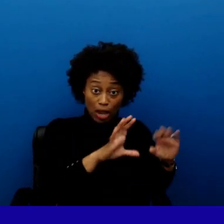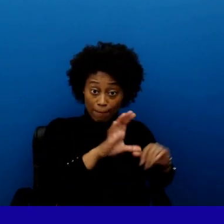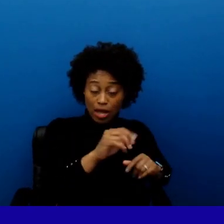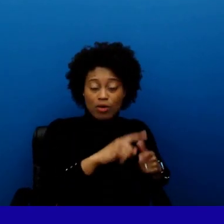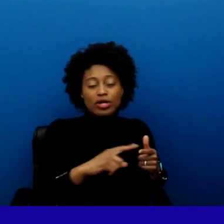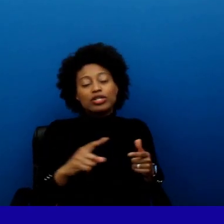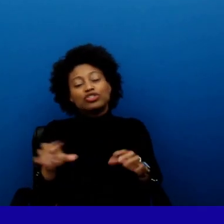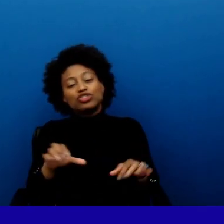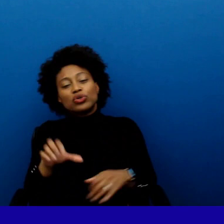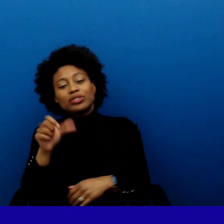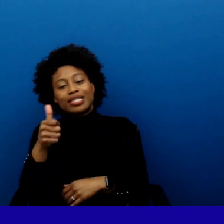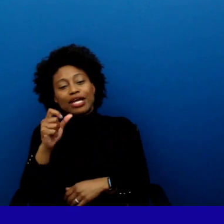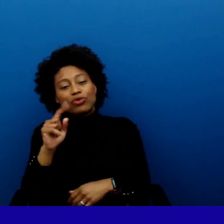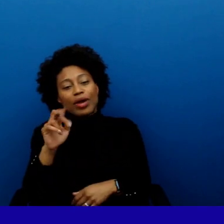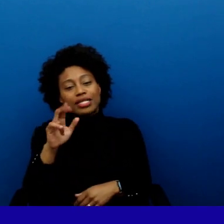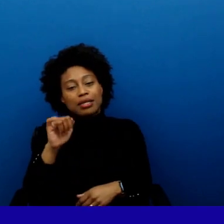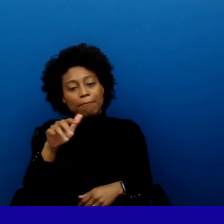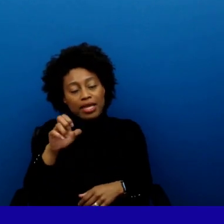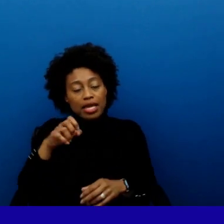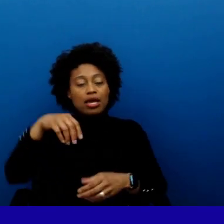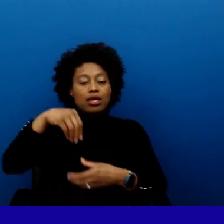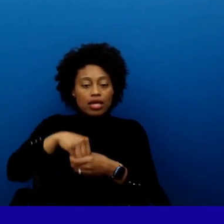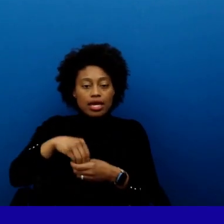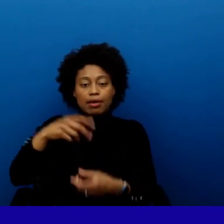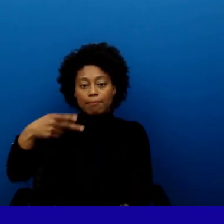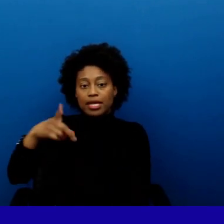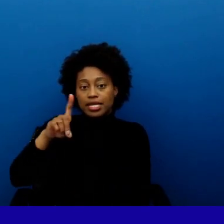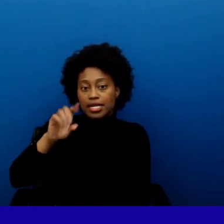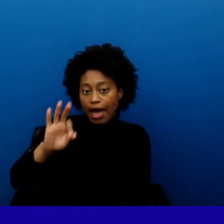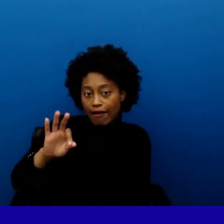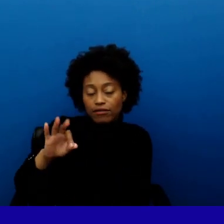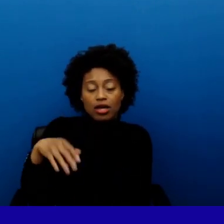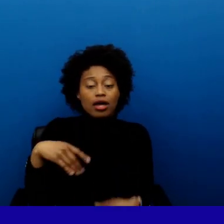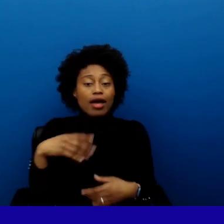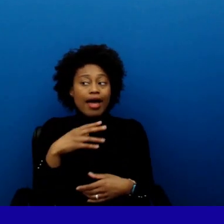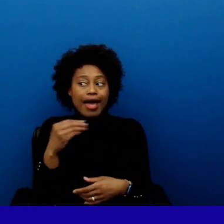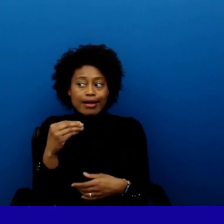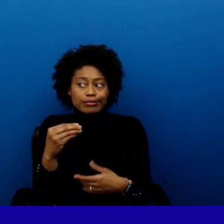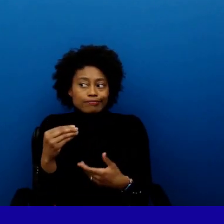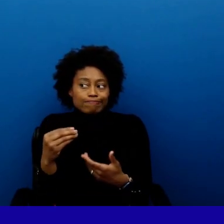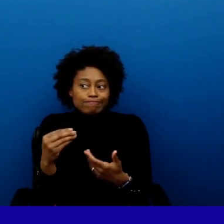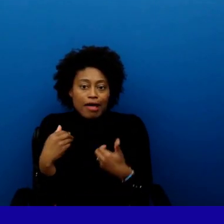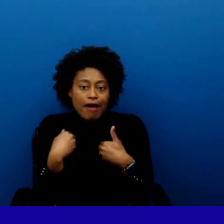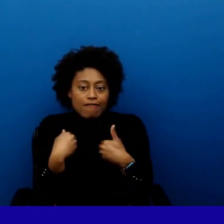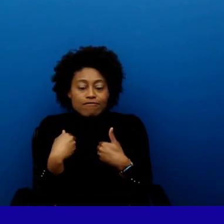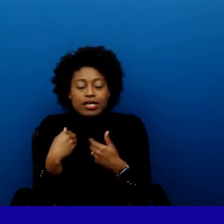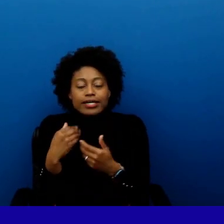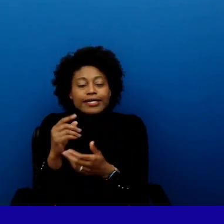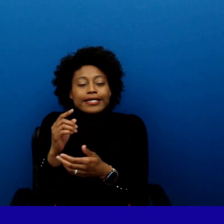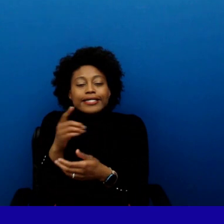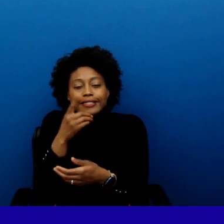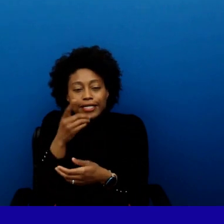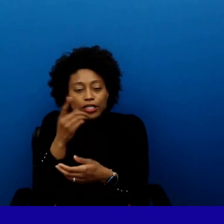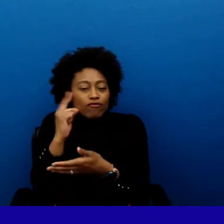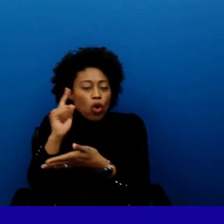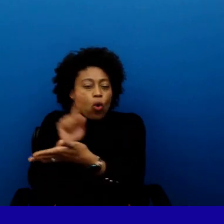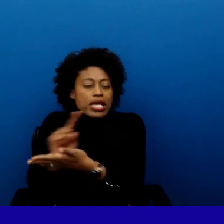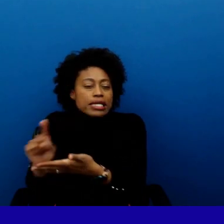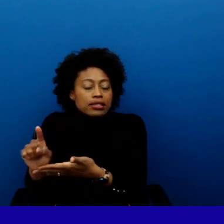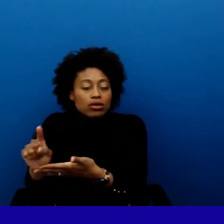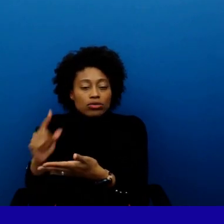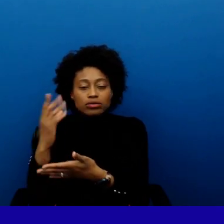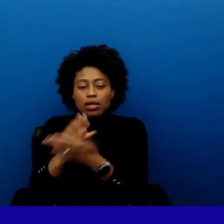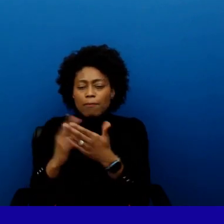per PDF, and just have it like here is maybe your dinners for a week or some type of meal